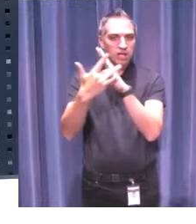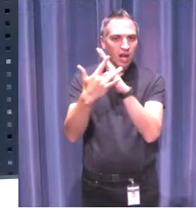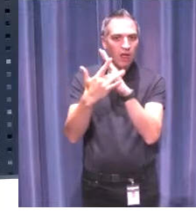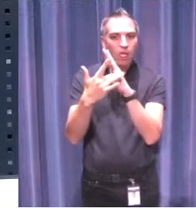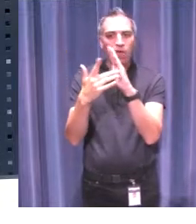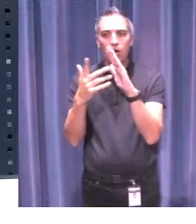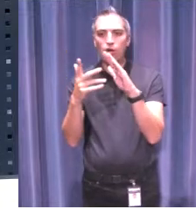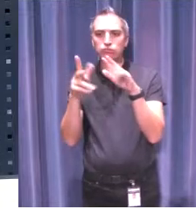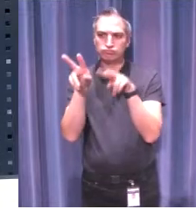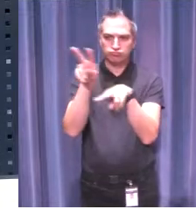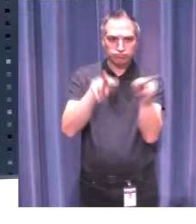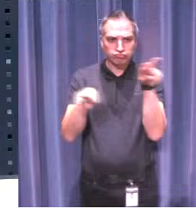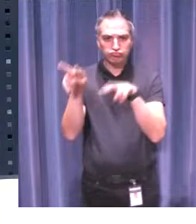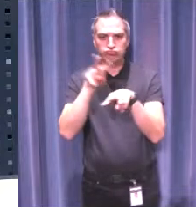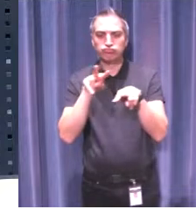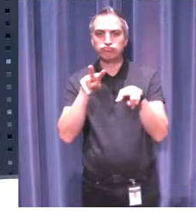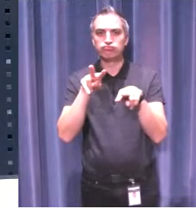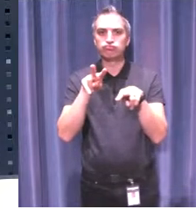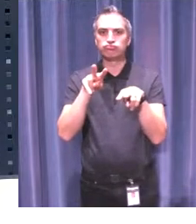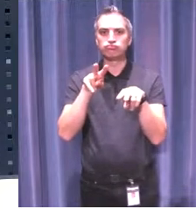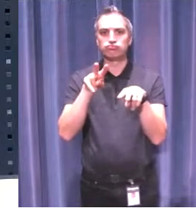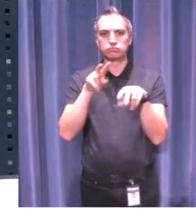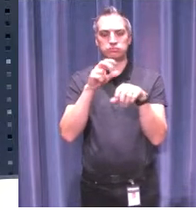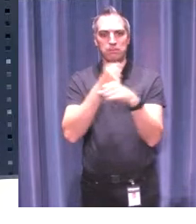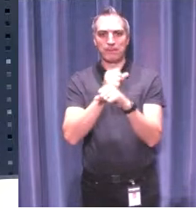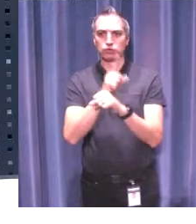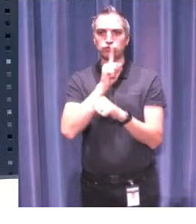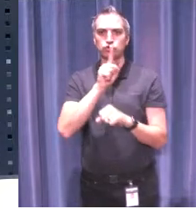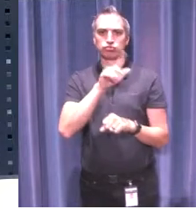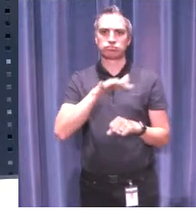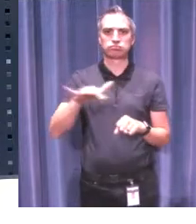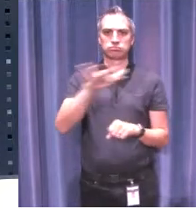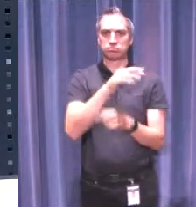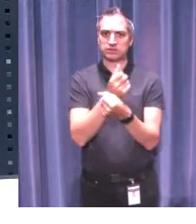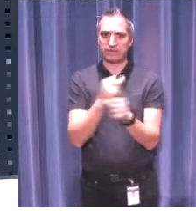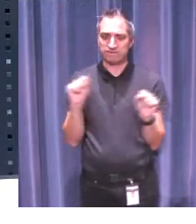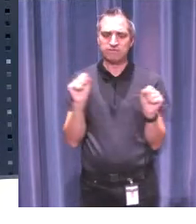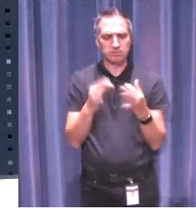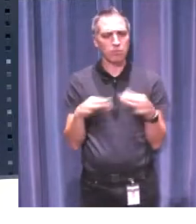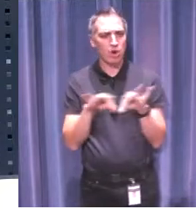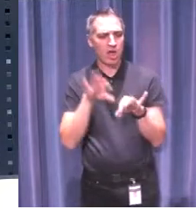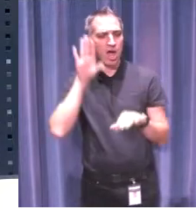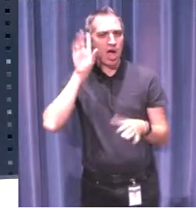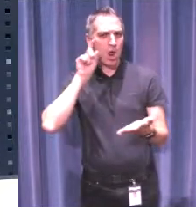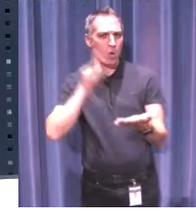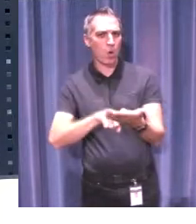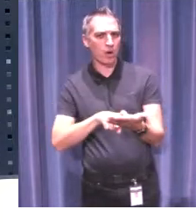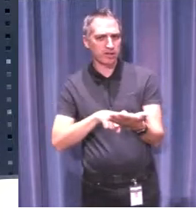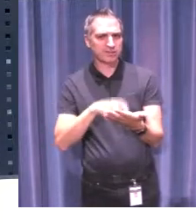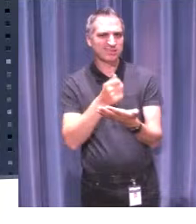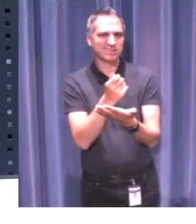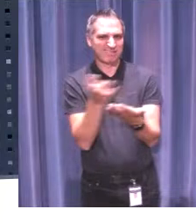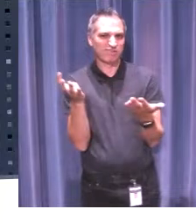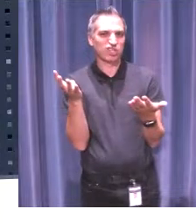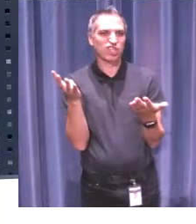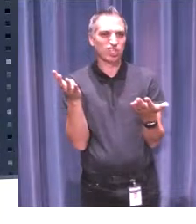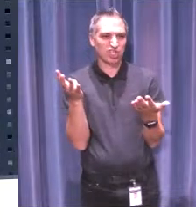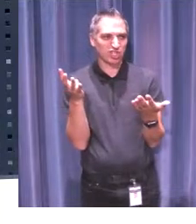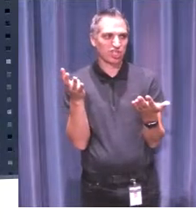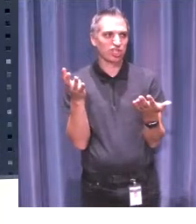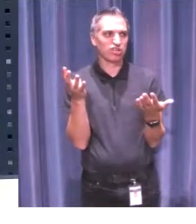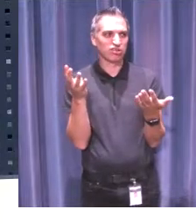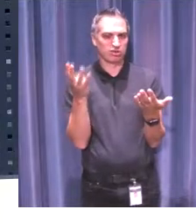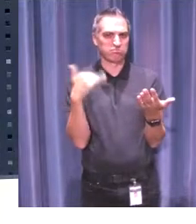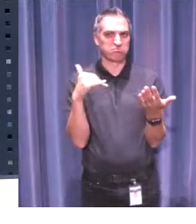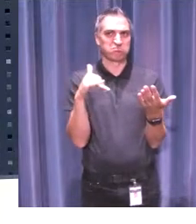ensure safety around the campus is important. I did notice several advanced